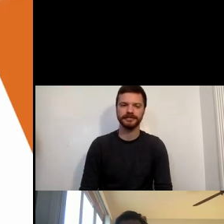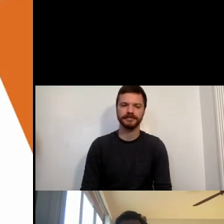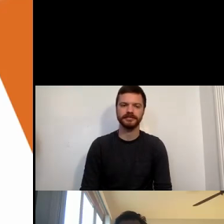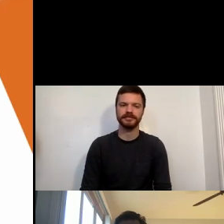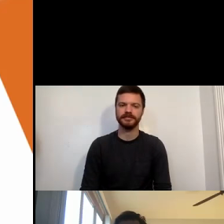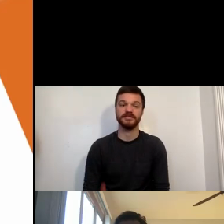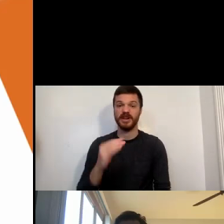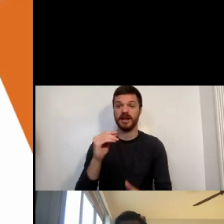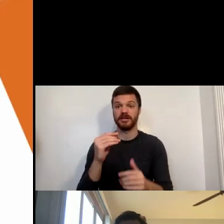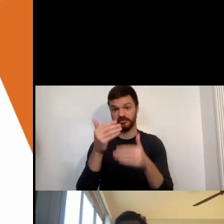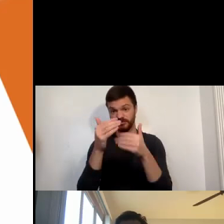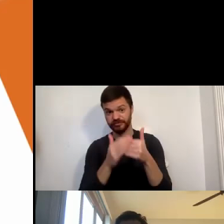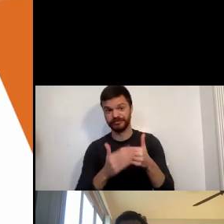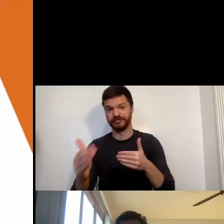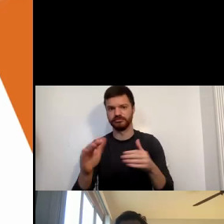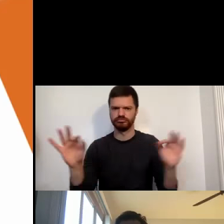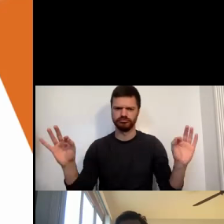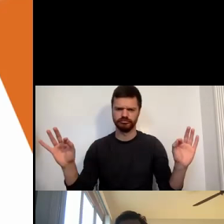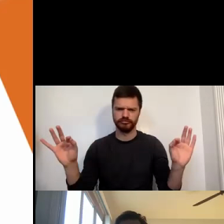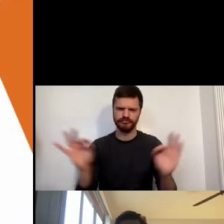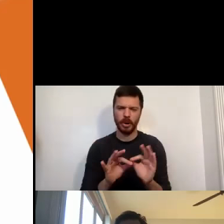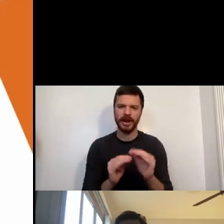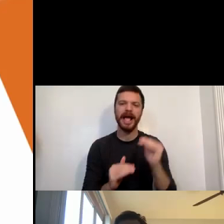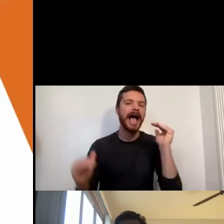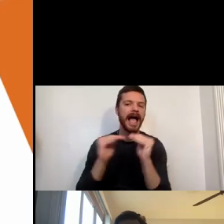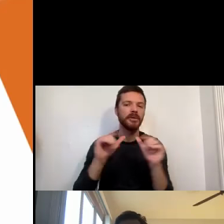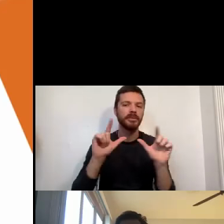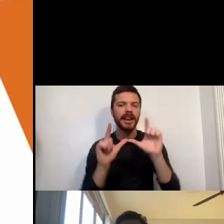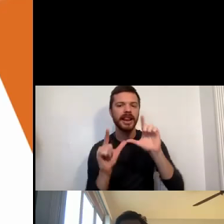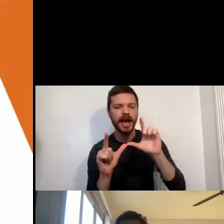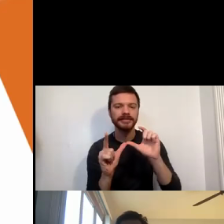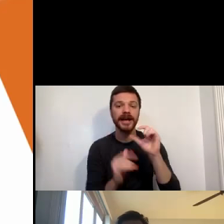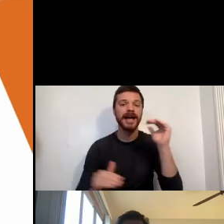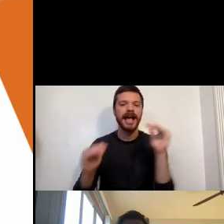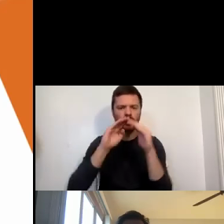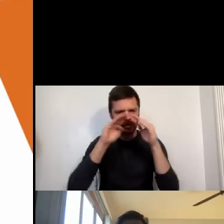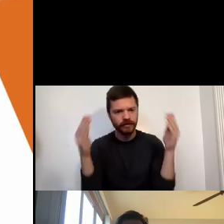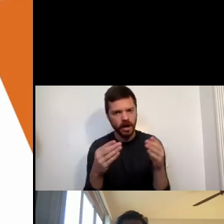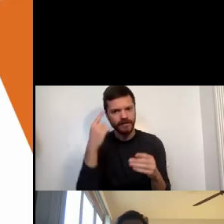imperative that we integrate an equity lens and equity focus for implementation research.